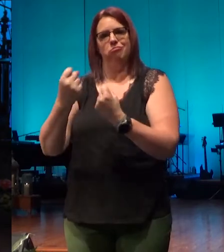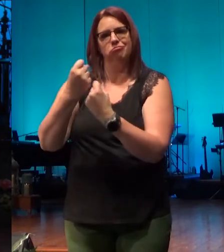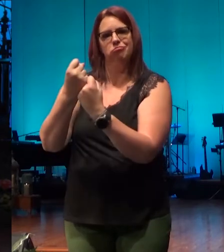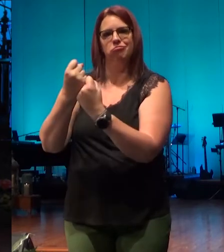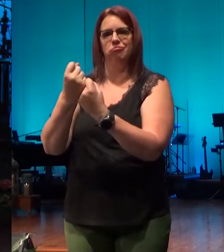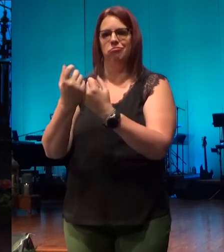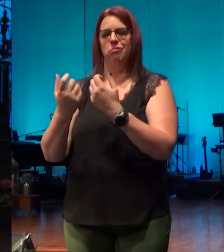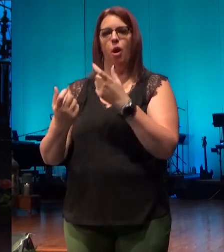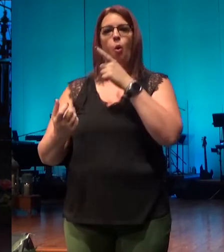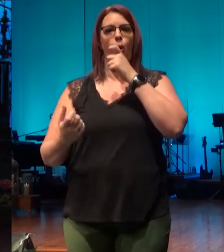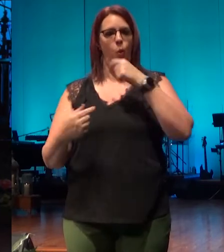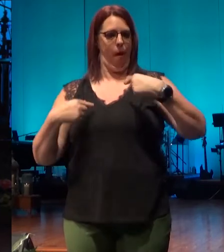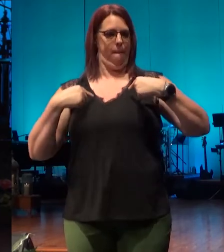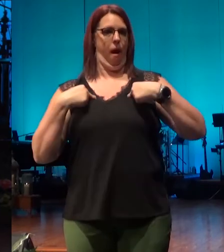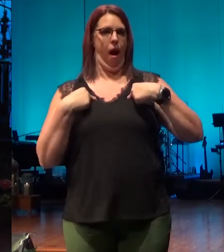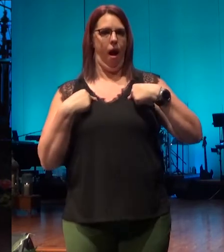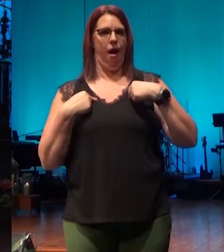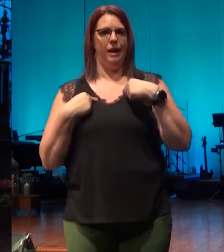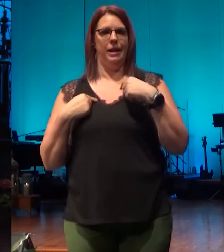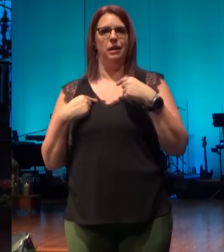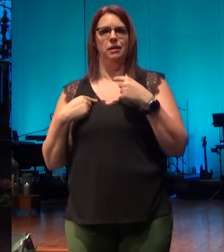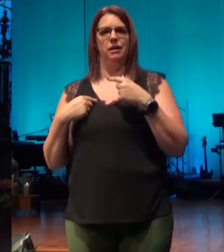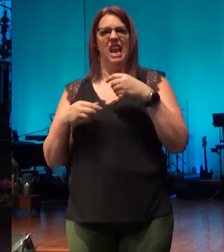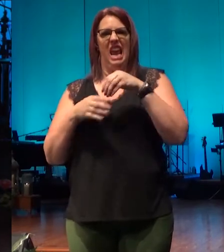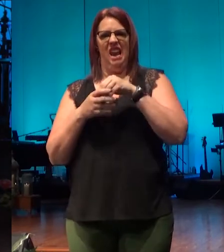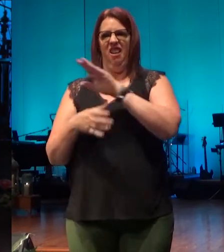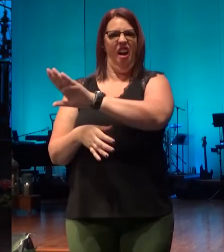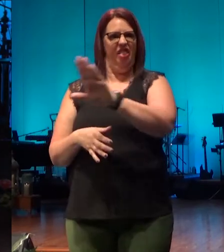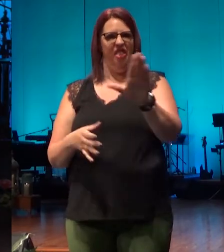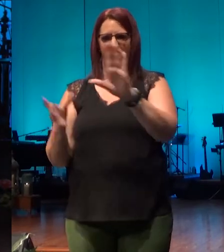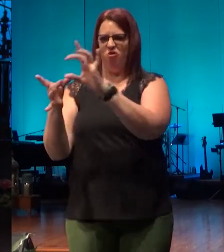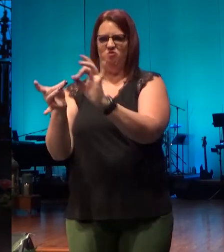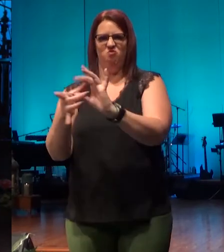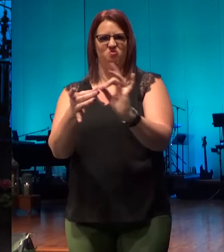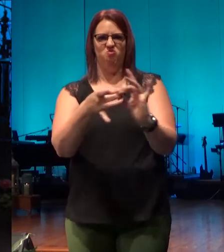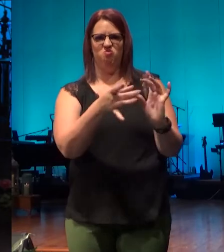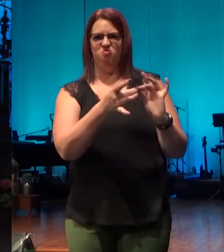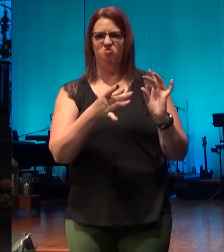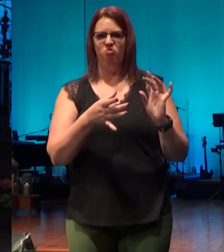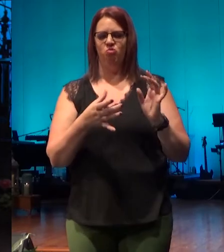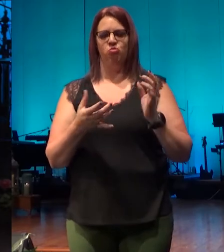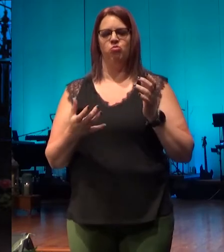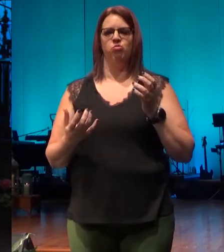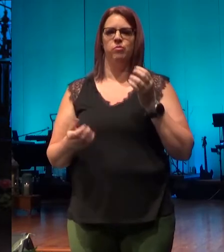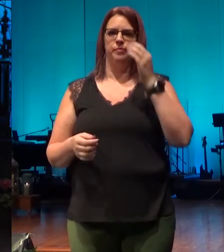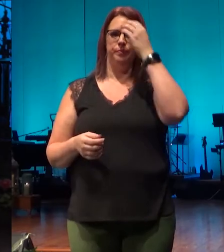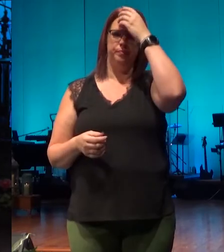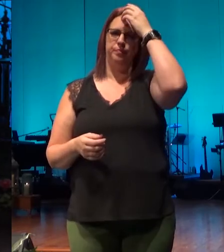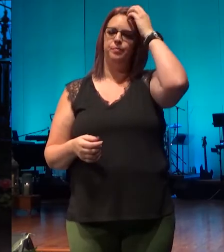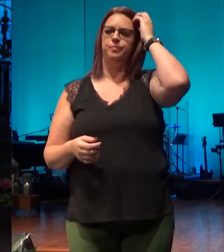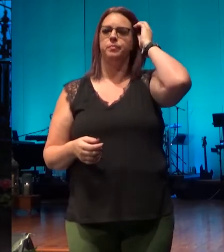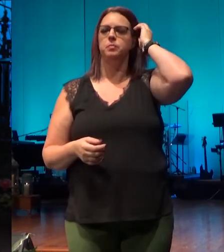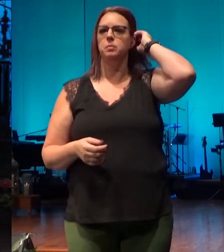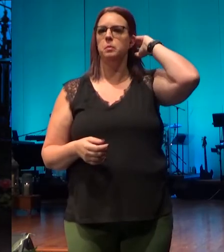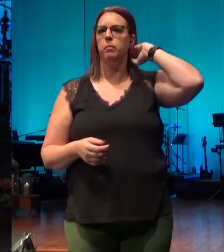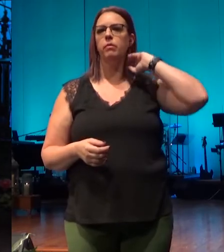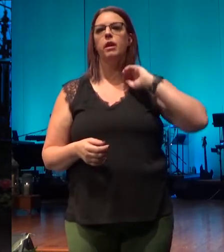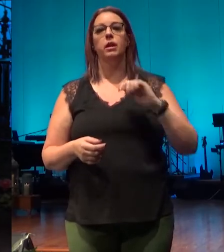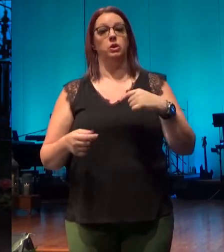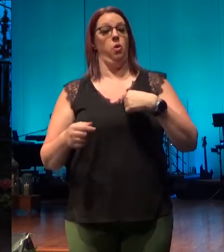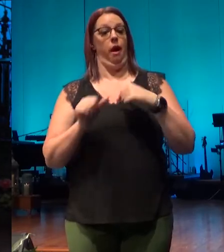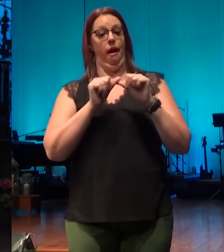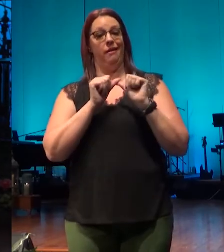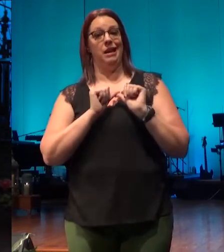who I'm being in the midst of what people are spouting when they get caught up in divisiveness? And I'm continuing